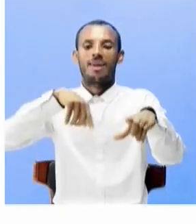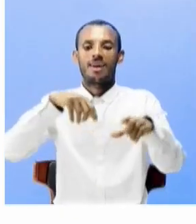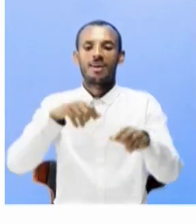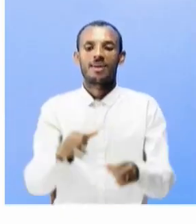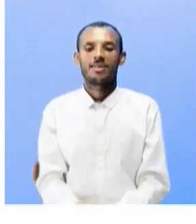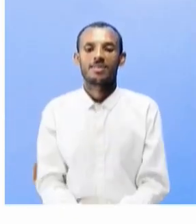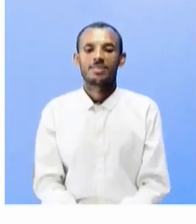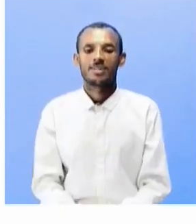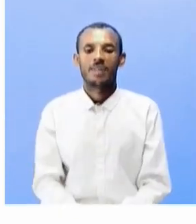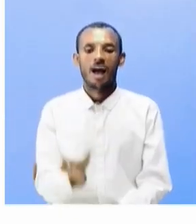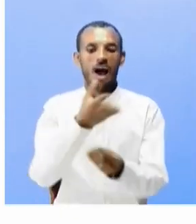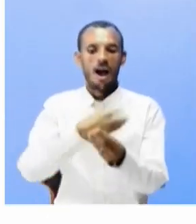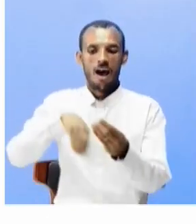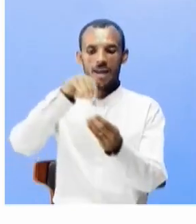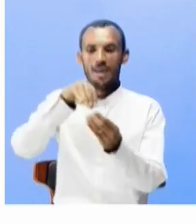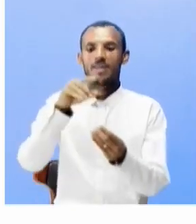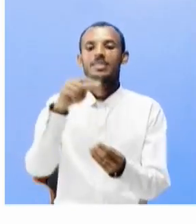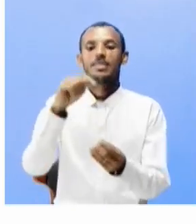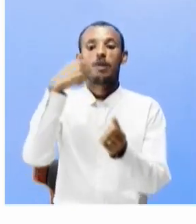the following